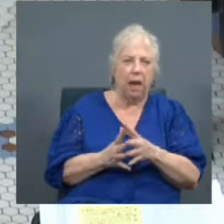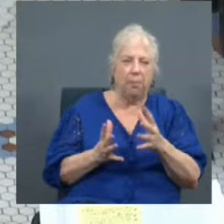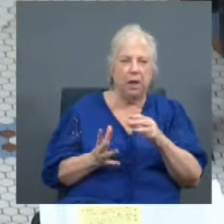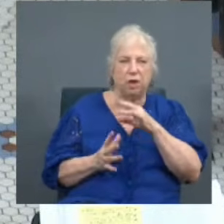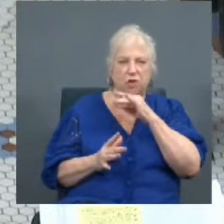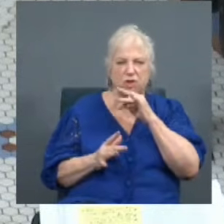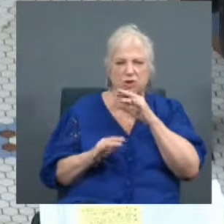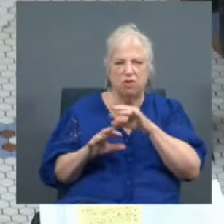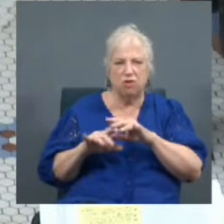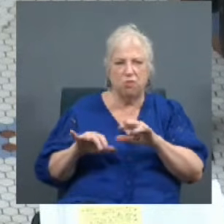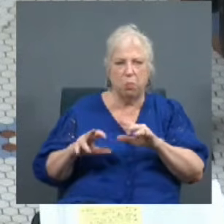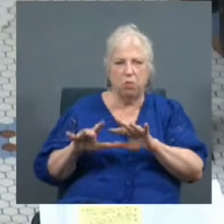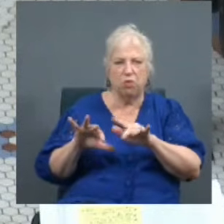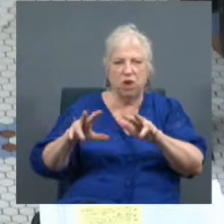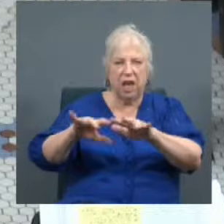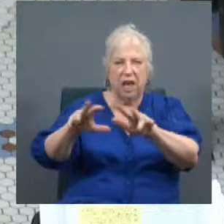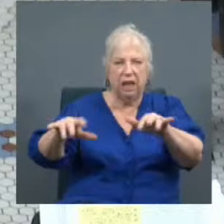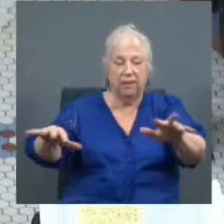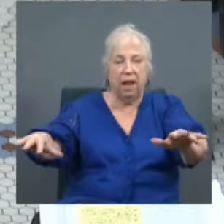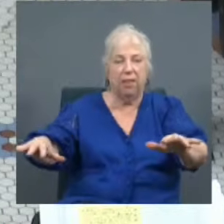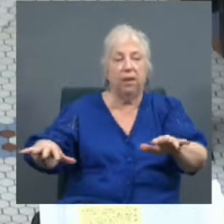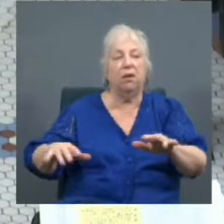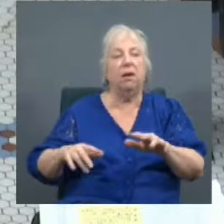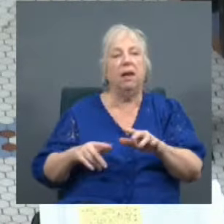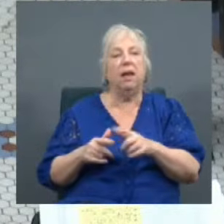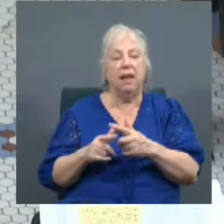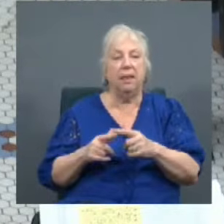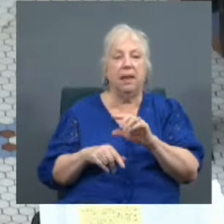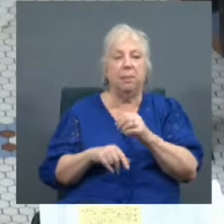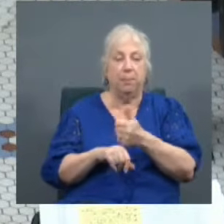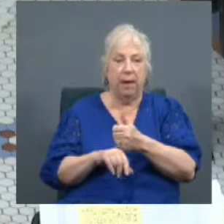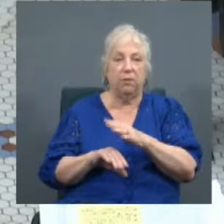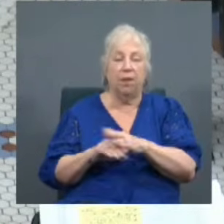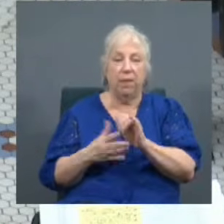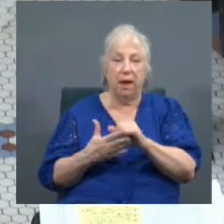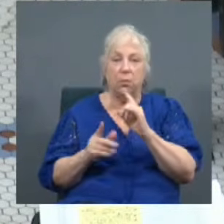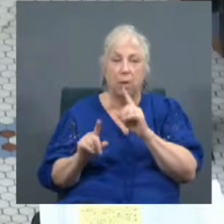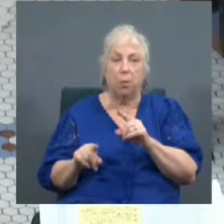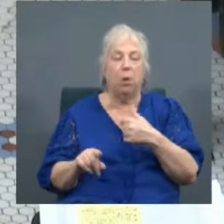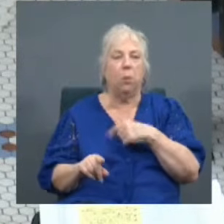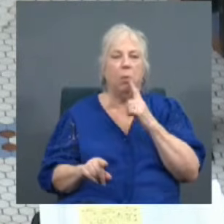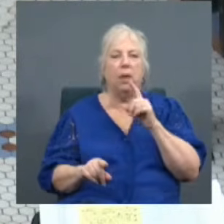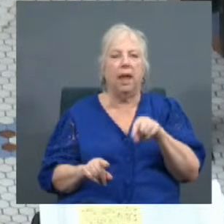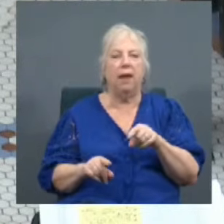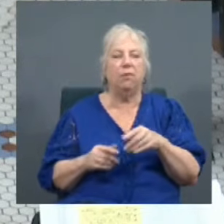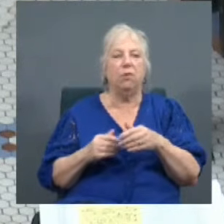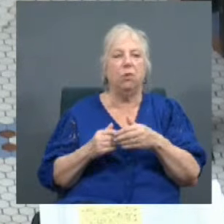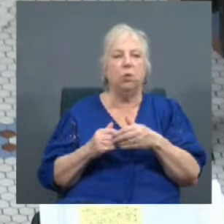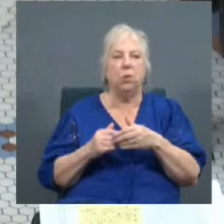there. And then based on that, like, we will have to either go out and get